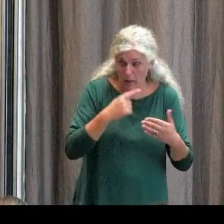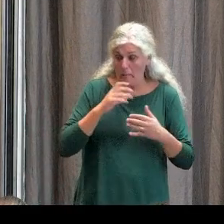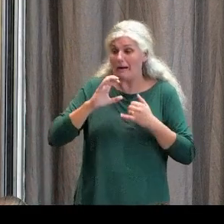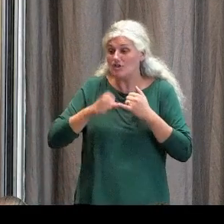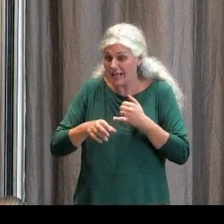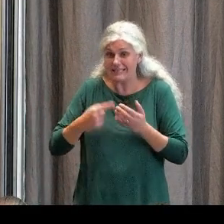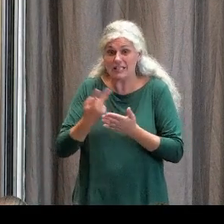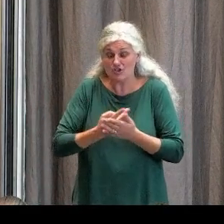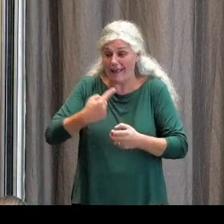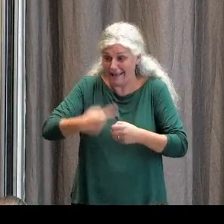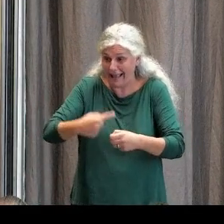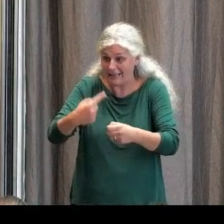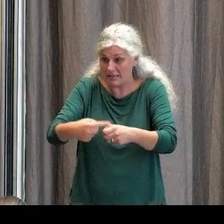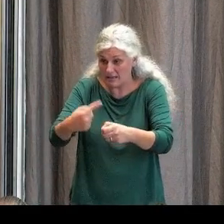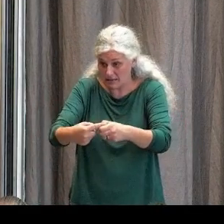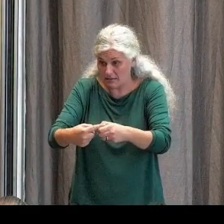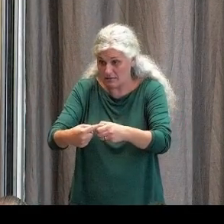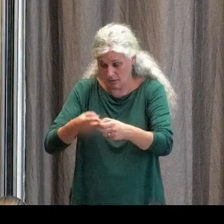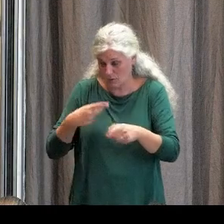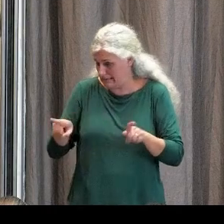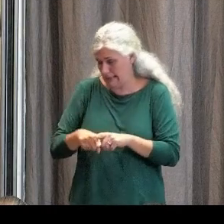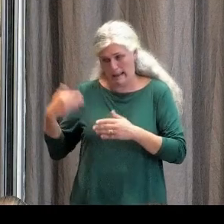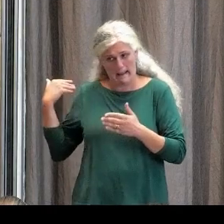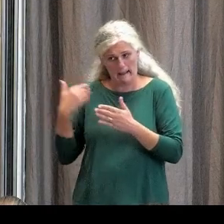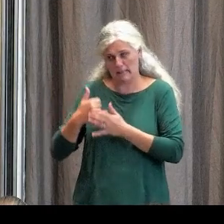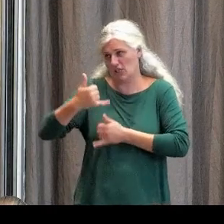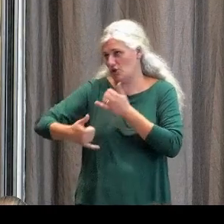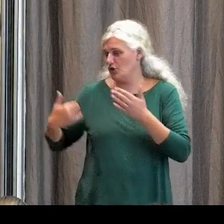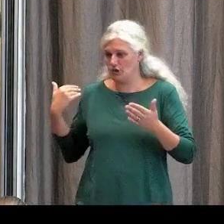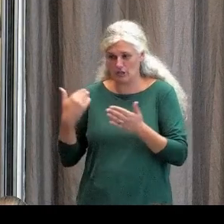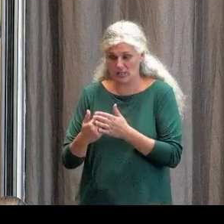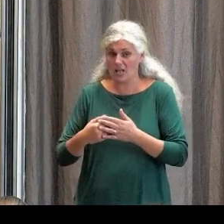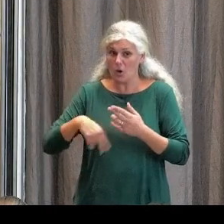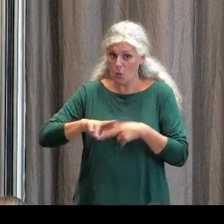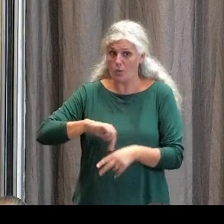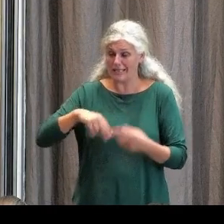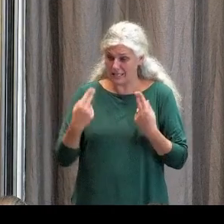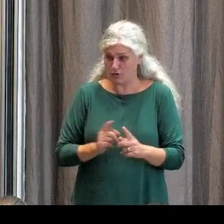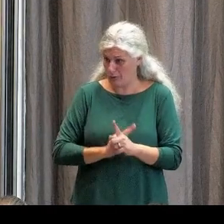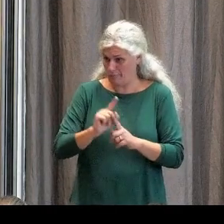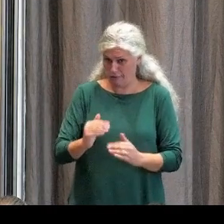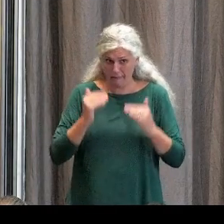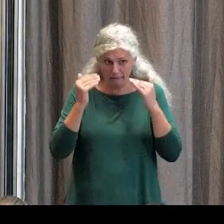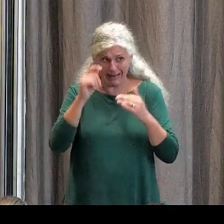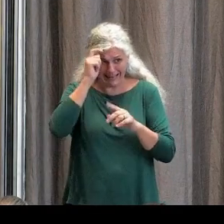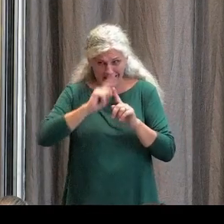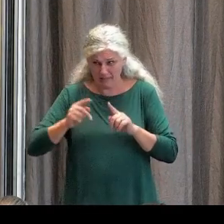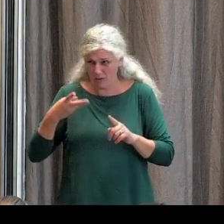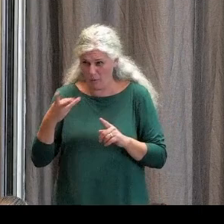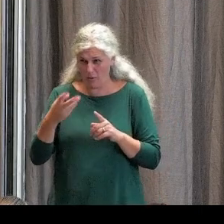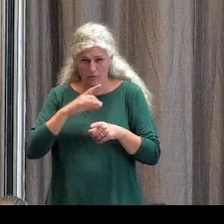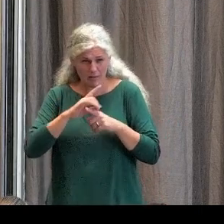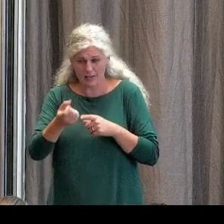being seizure-free has not changed in decades. So we have to do better, and we have to think differently about the type